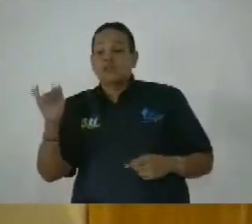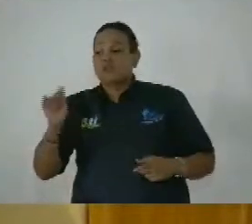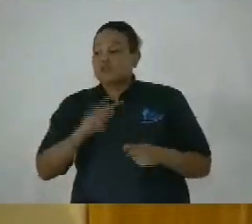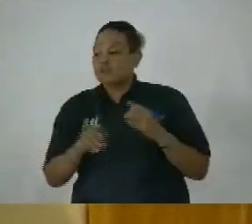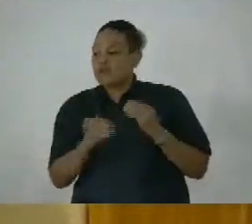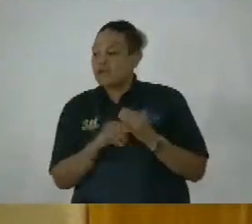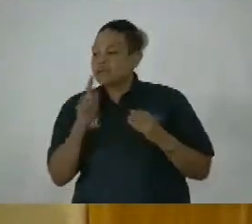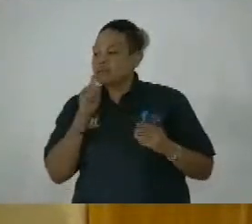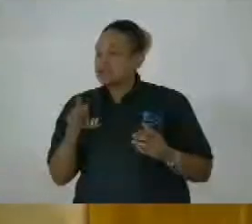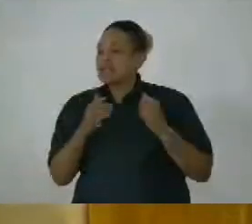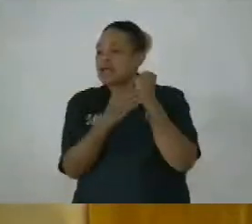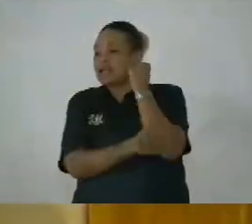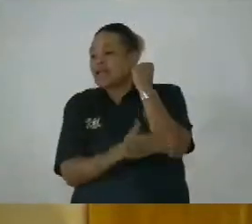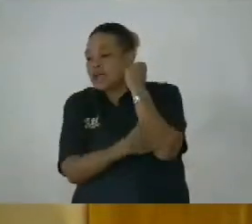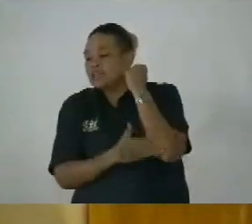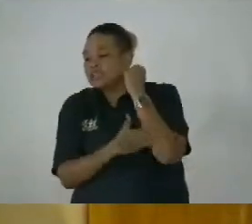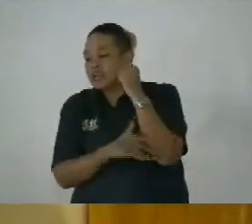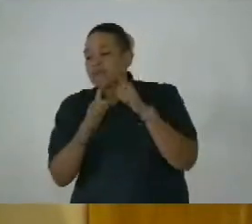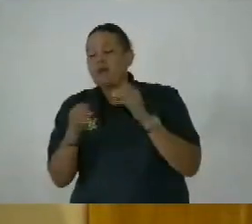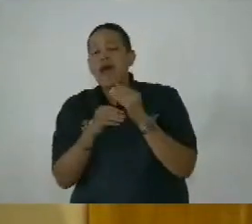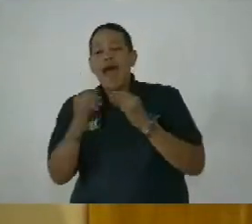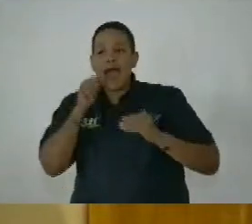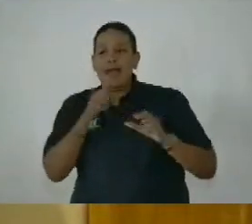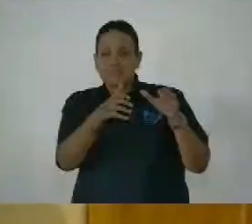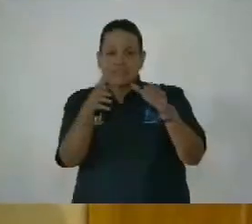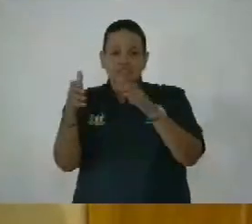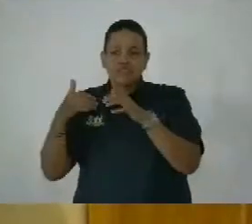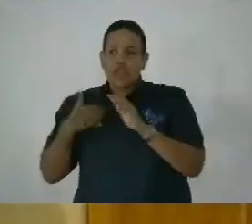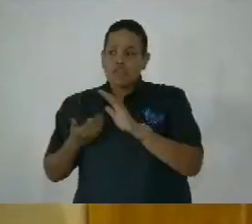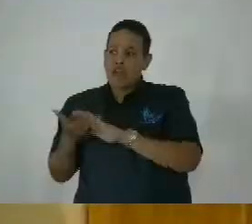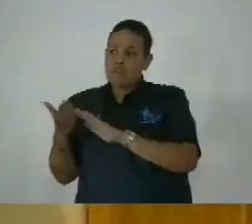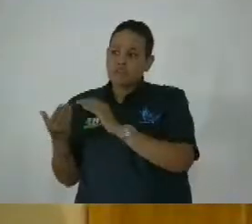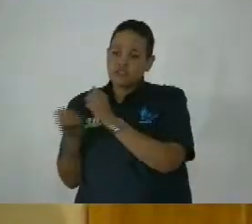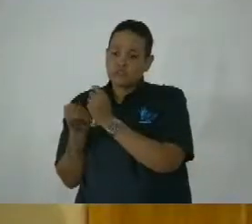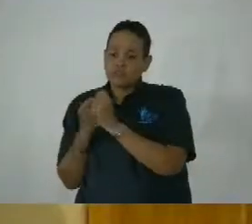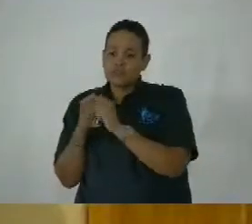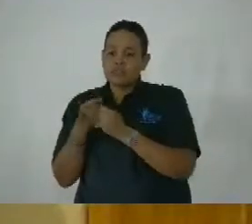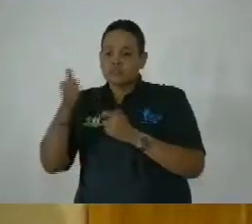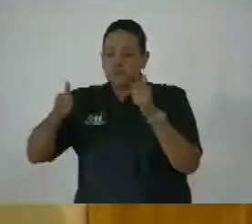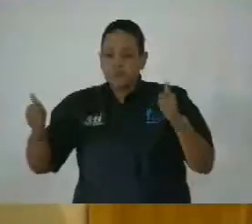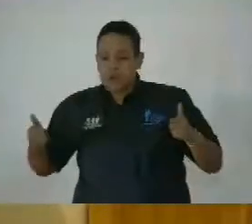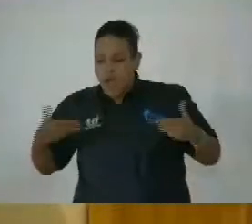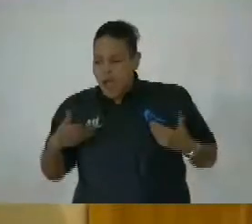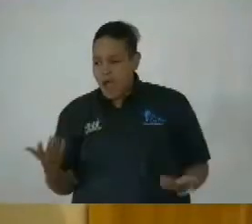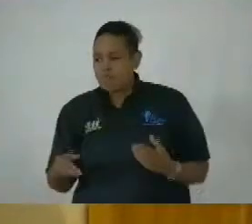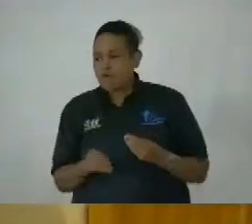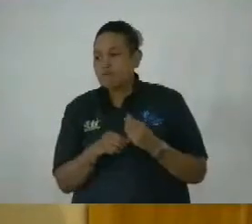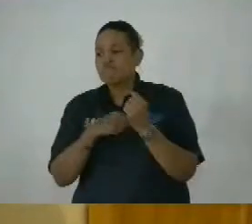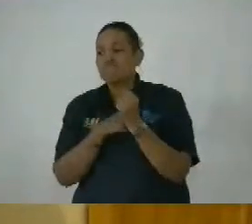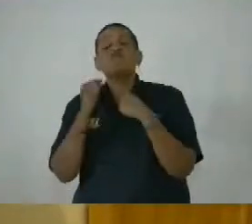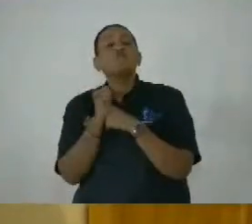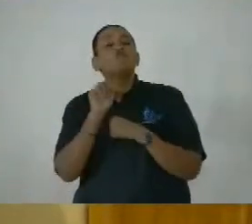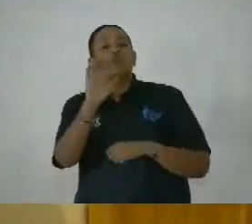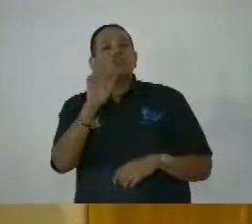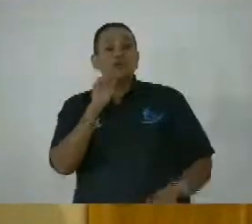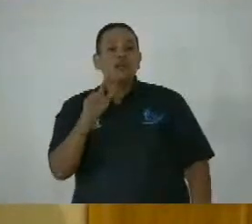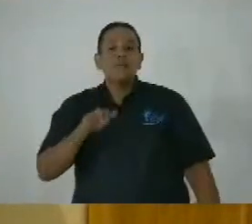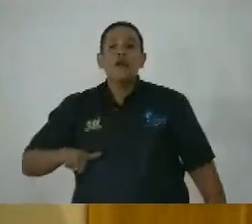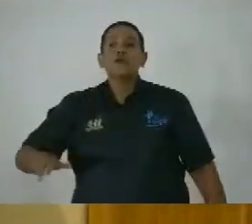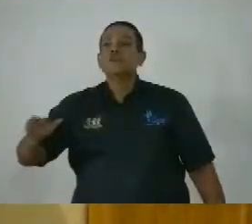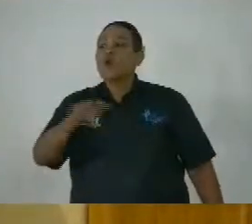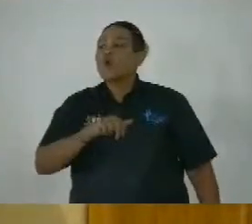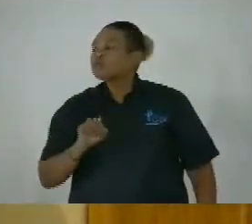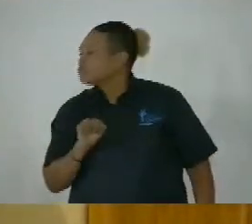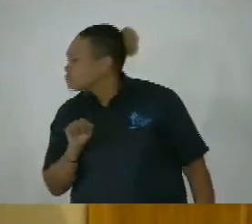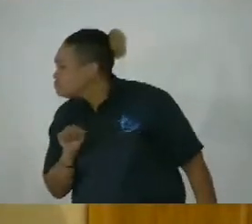is national, but every division now have an operations support team. We have structured patrols, from